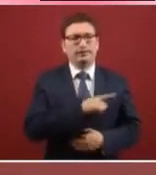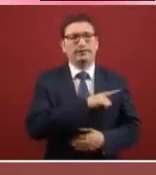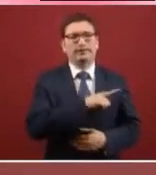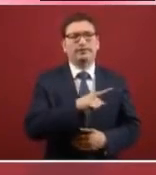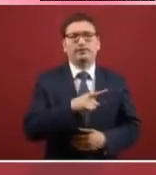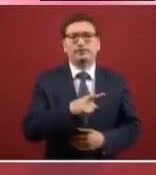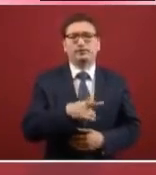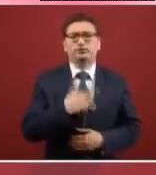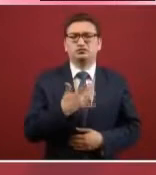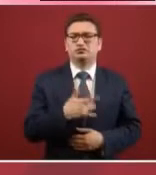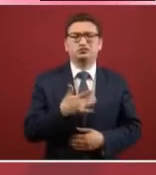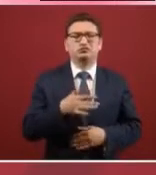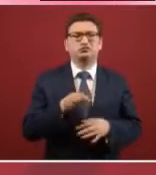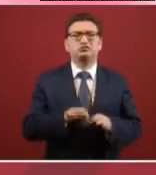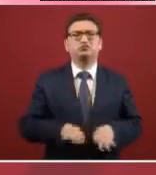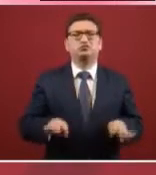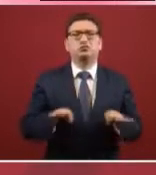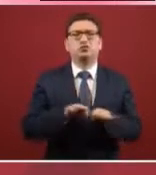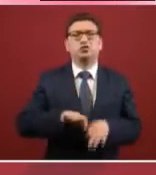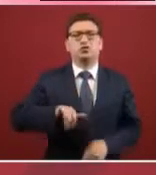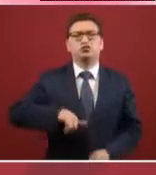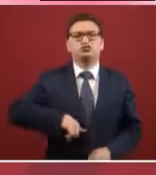what they cared about, era